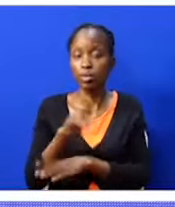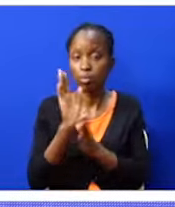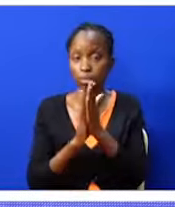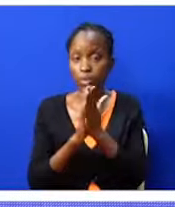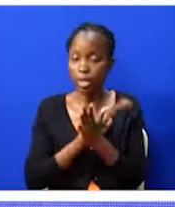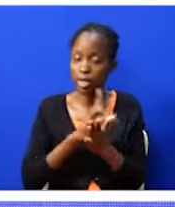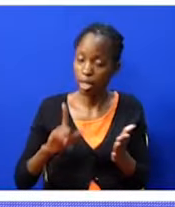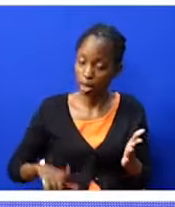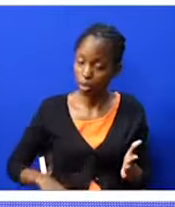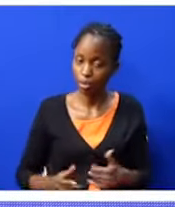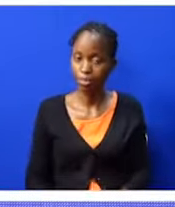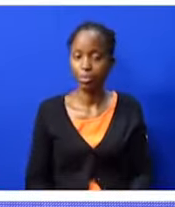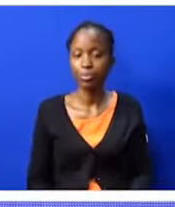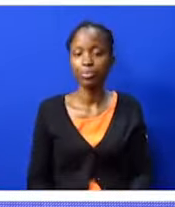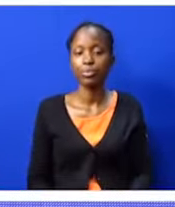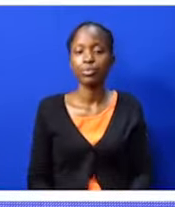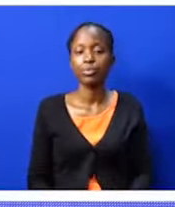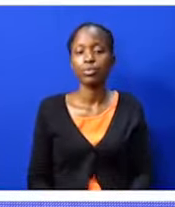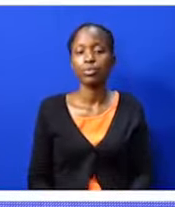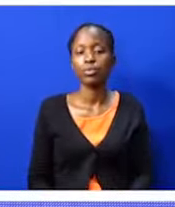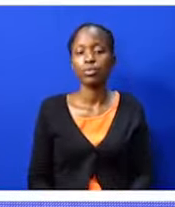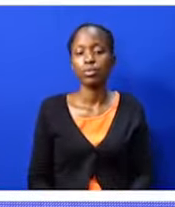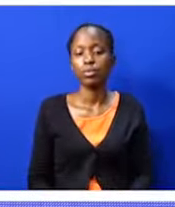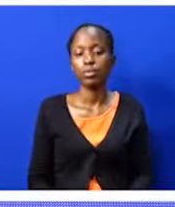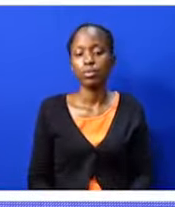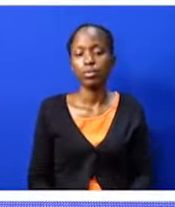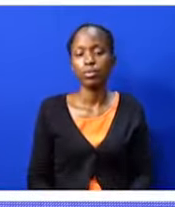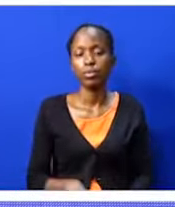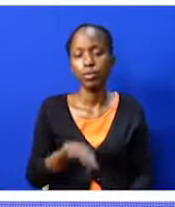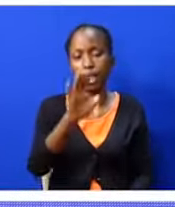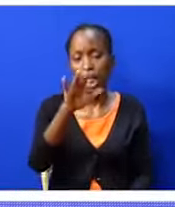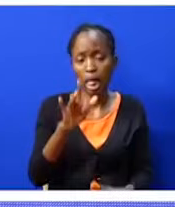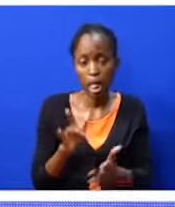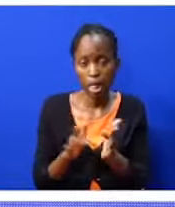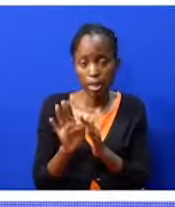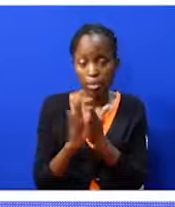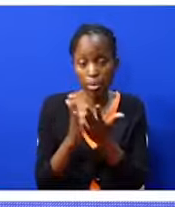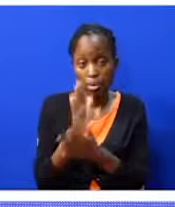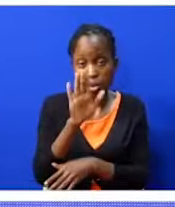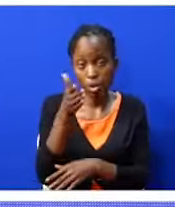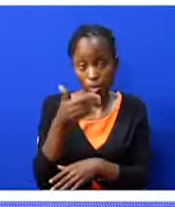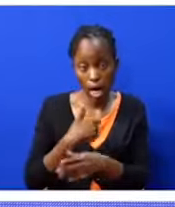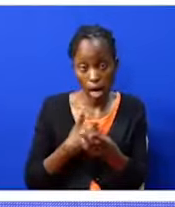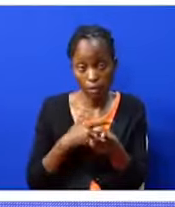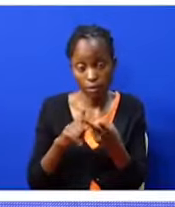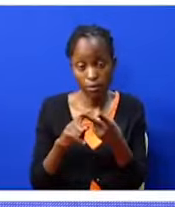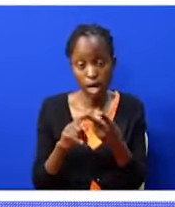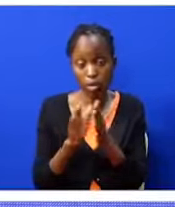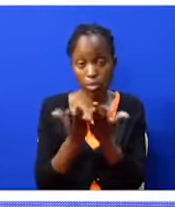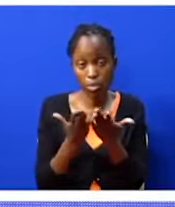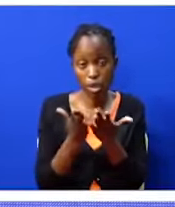Lord, children. And just before we continue, I don't know, do you have your Bible? You have your